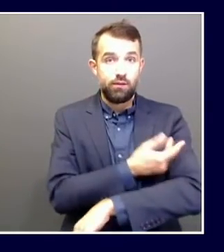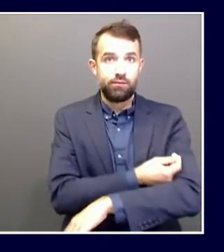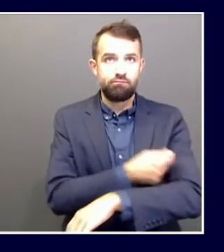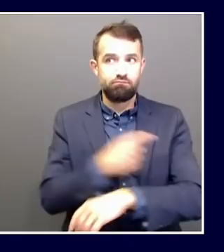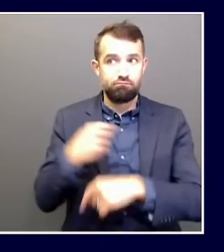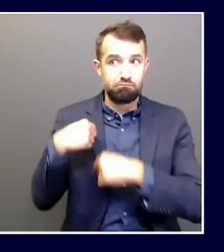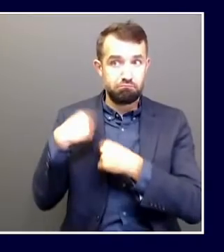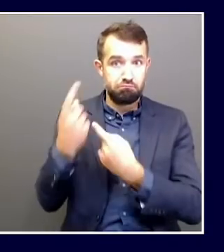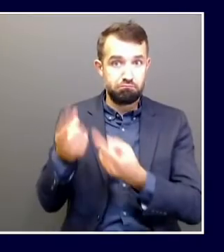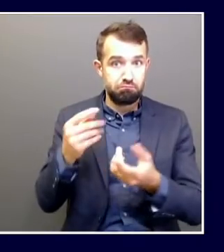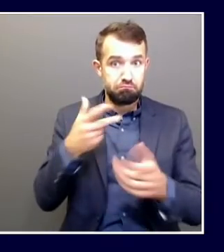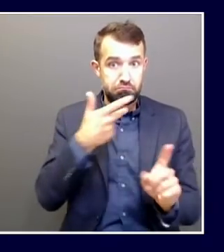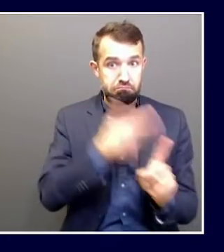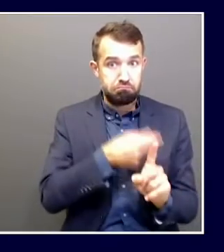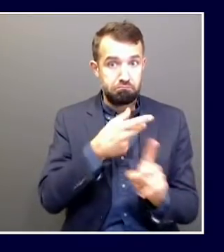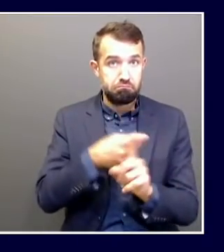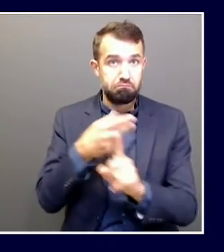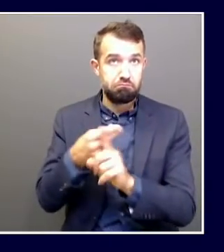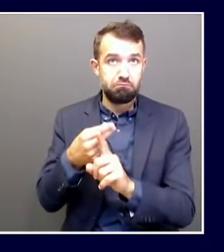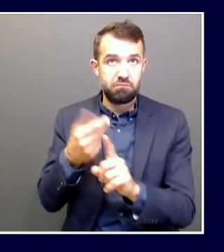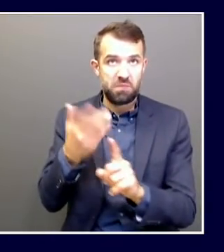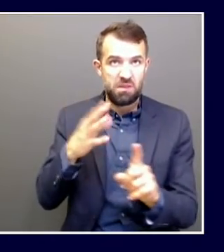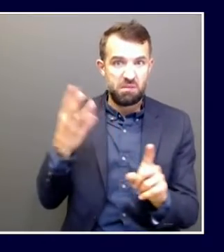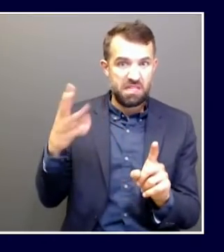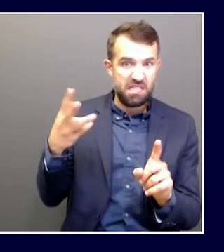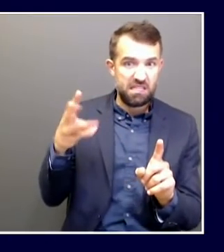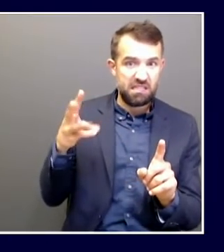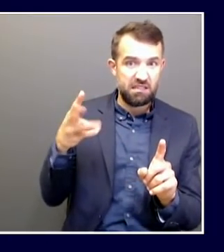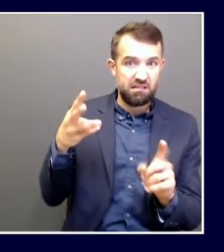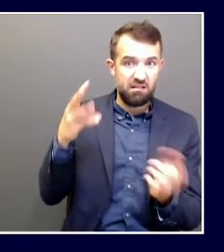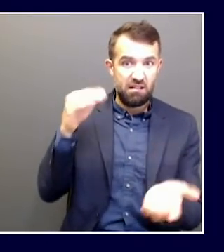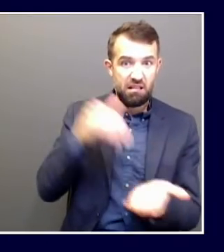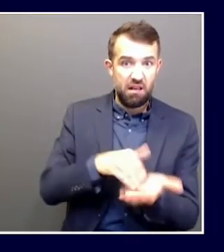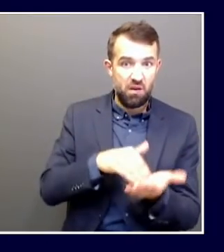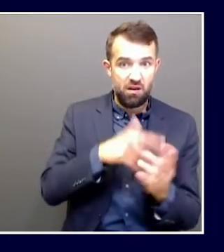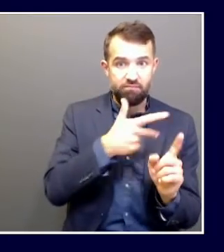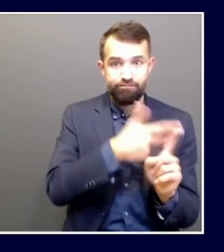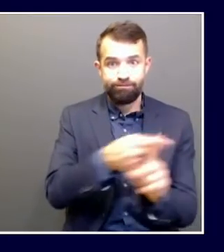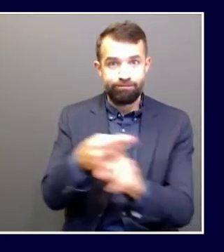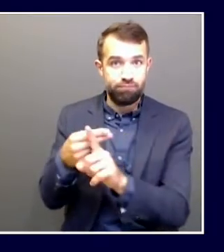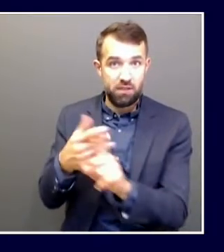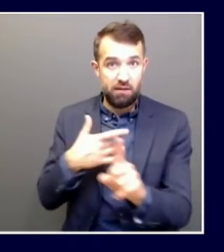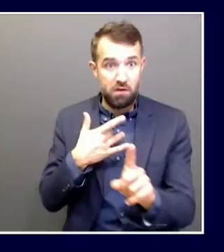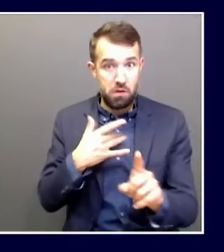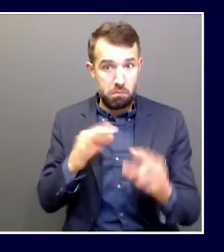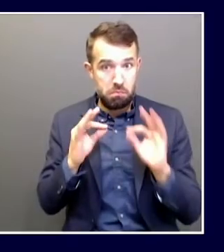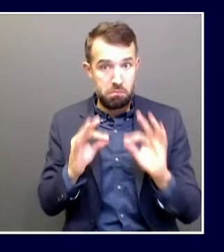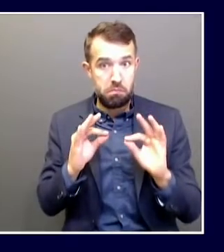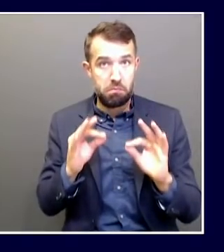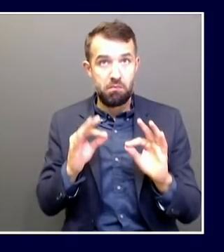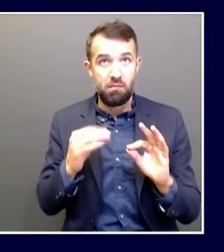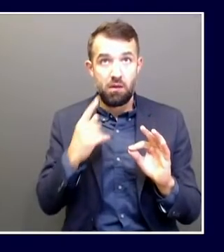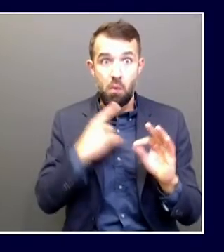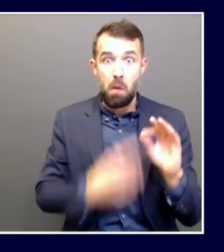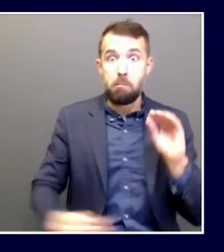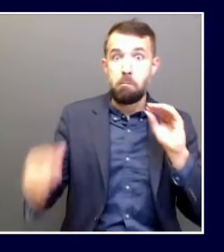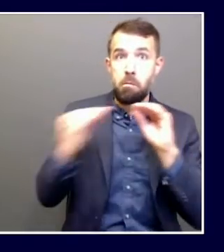about 16,000 so far. Is that higher or lower than you expected? And do you have any sense of which eligibility categories